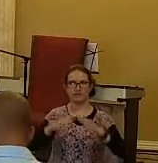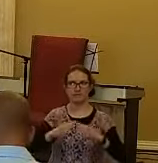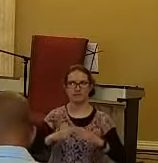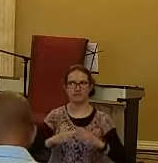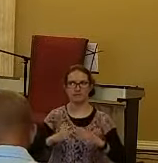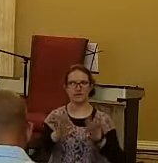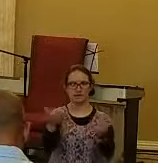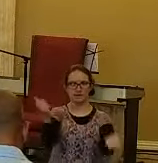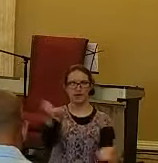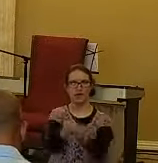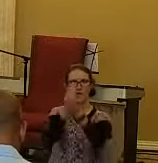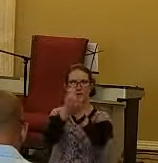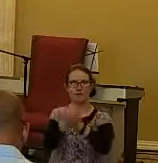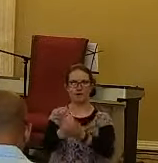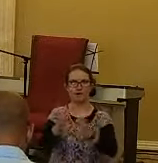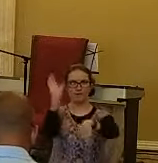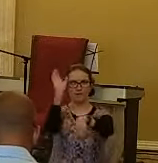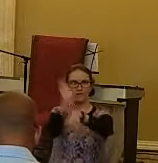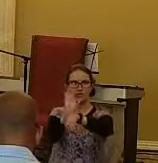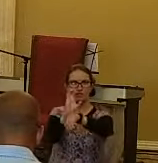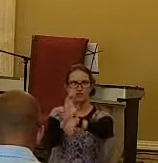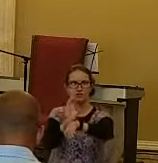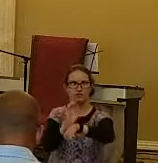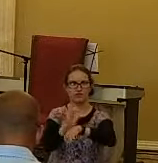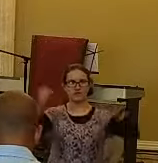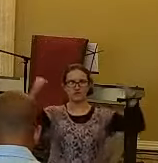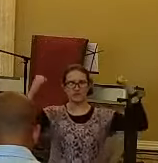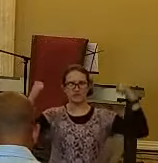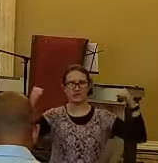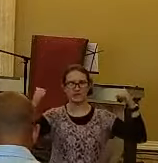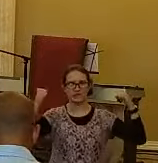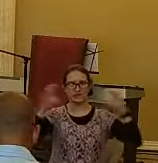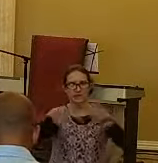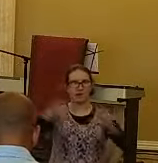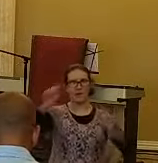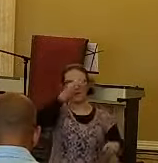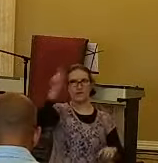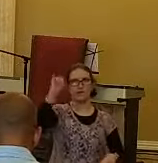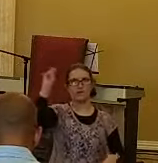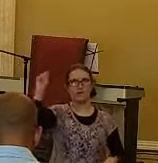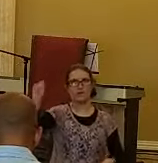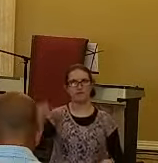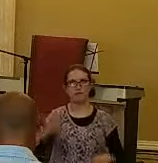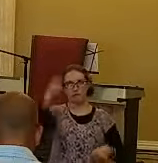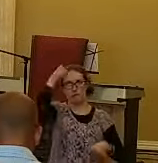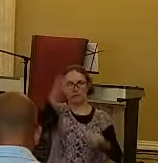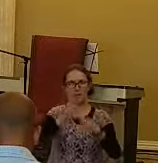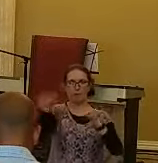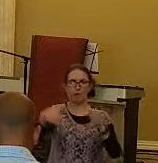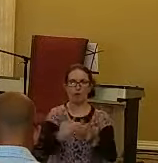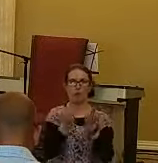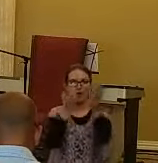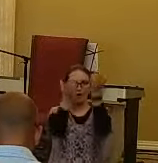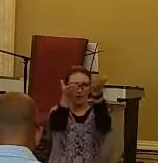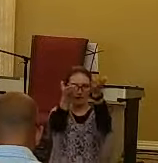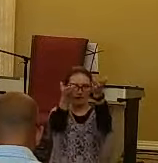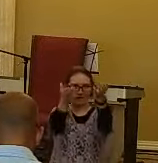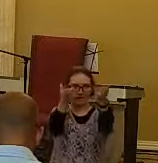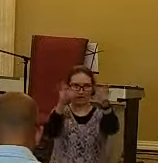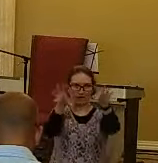Send thee help from the sanctuary. All right. And strengthen thee out of Zion. All right. Remember all thy offerings